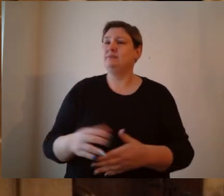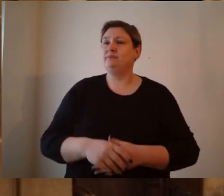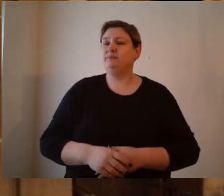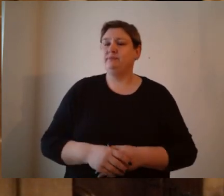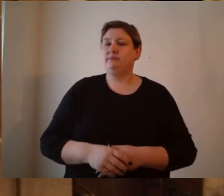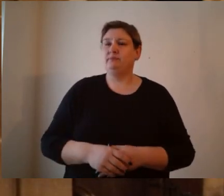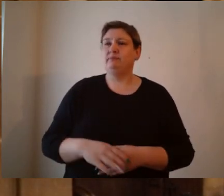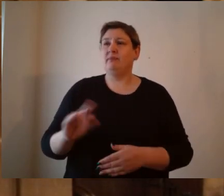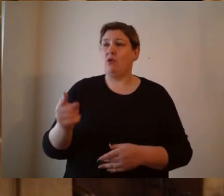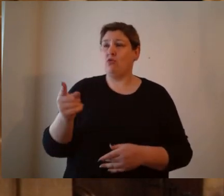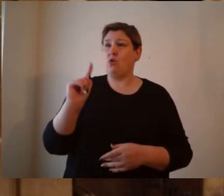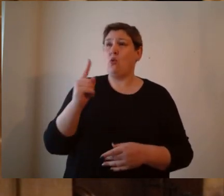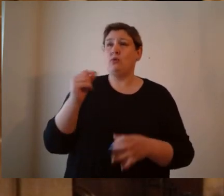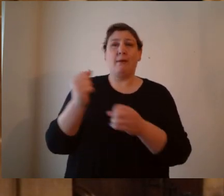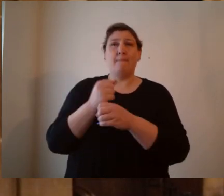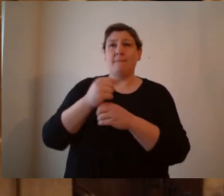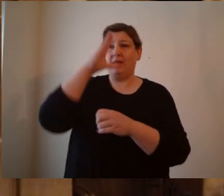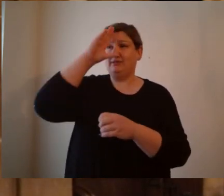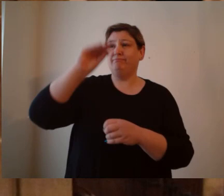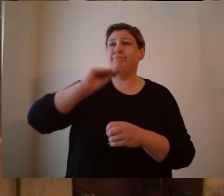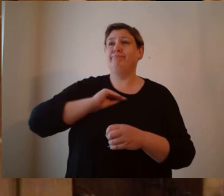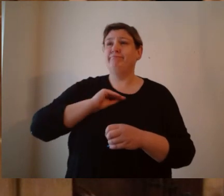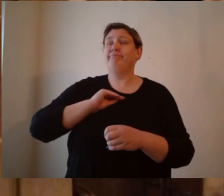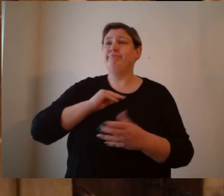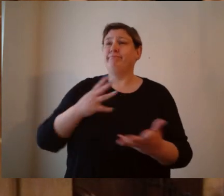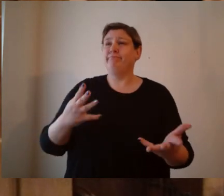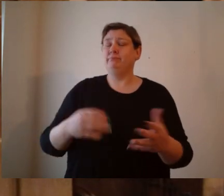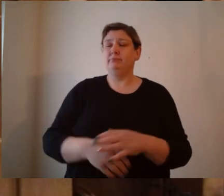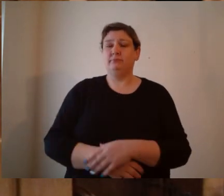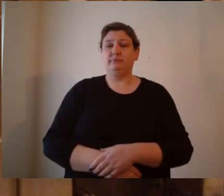place, which the Lord has made known to us."